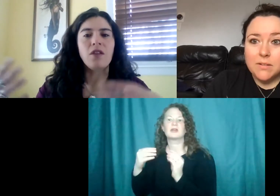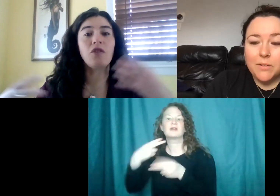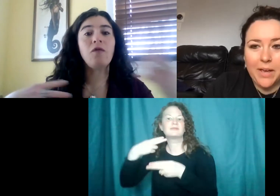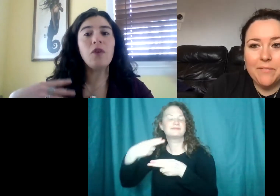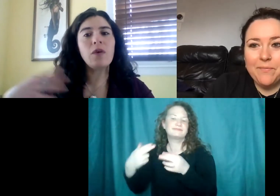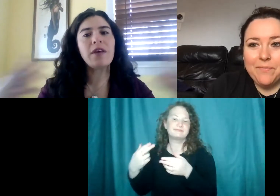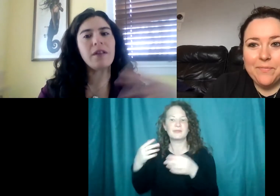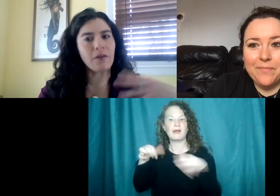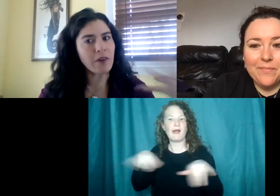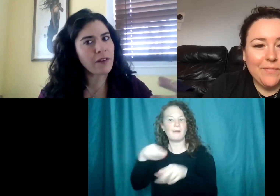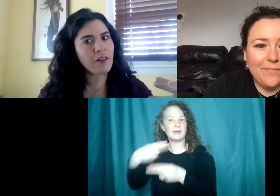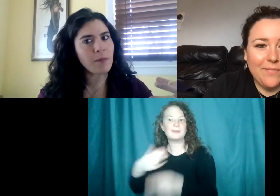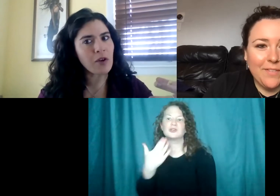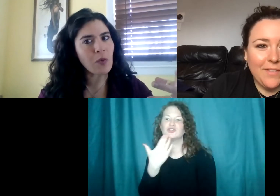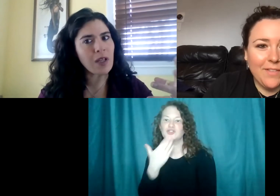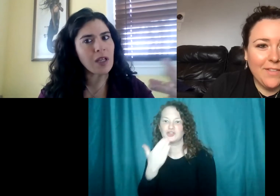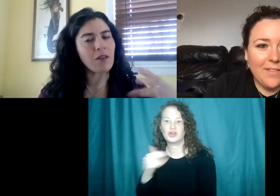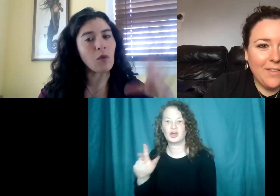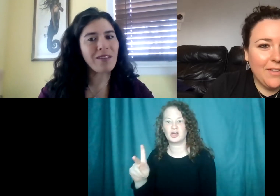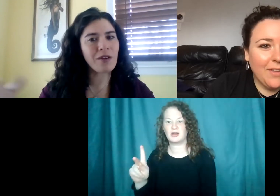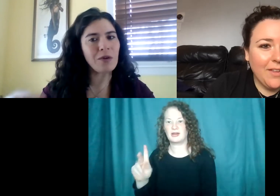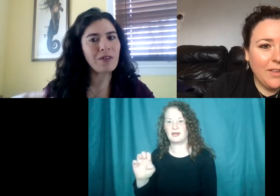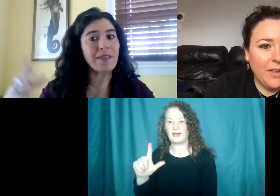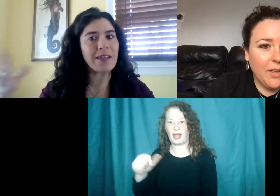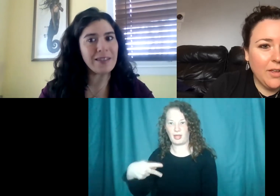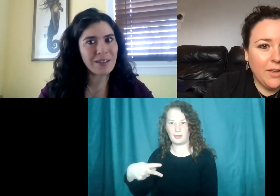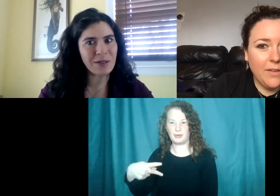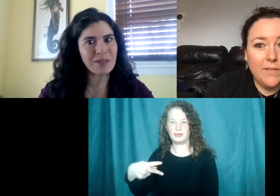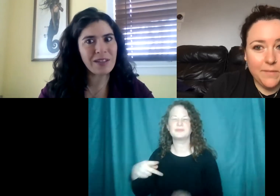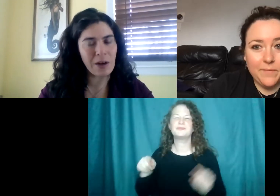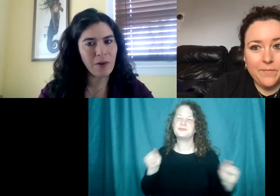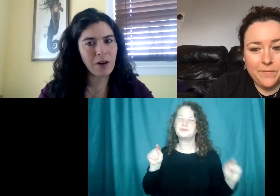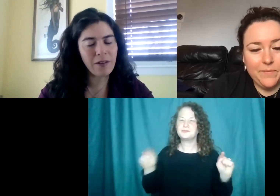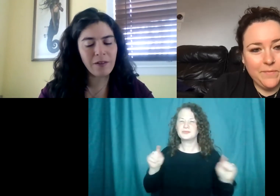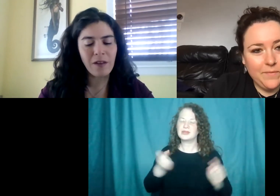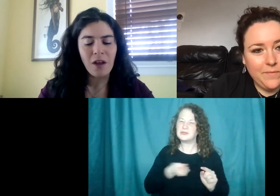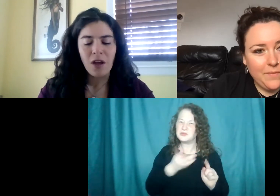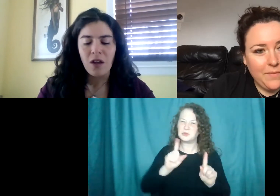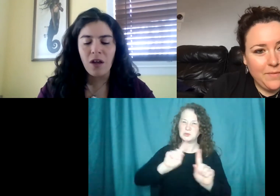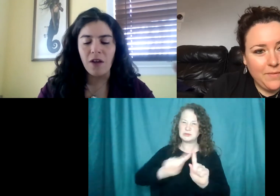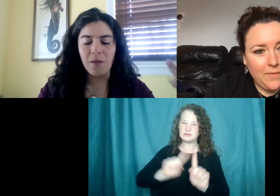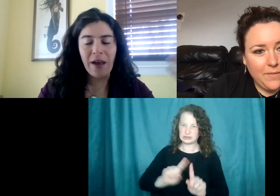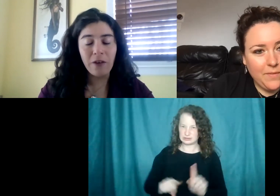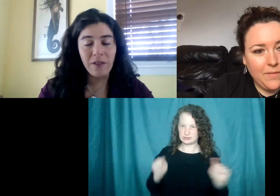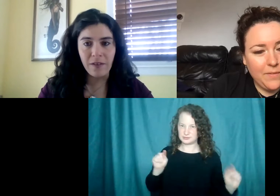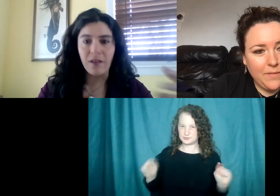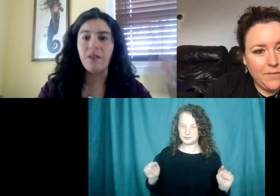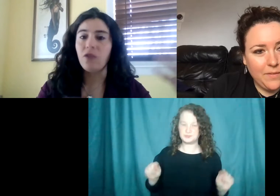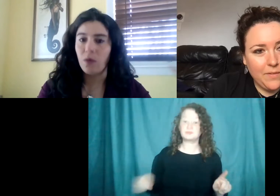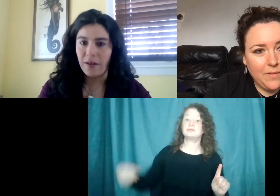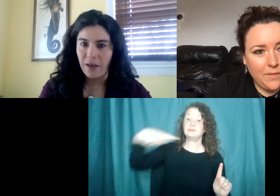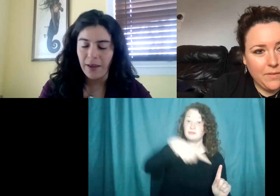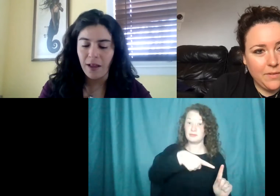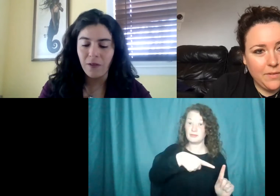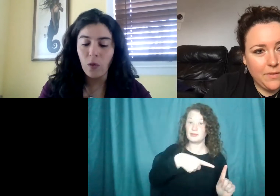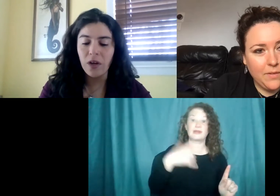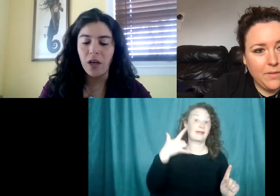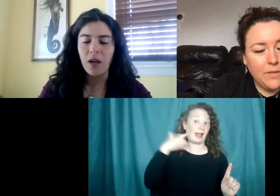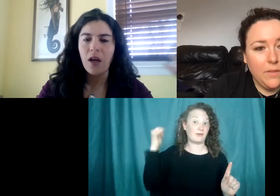Oh. There's a few key differences between the West Coast and the East Coast kelp forests. The macrocystis, the ones